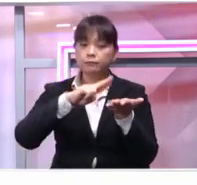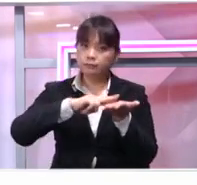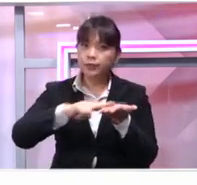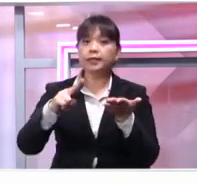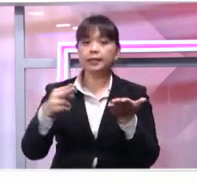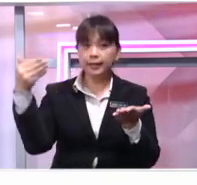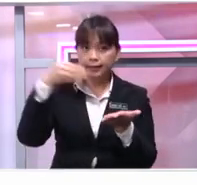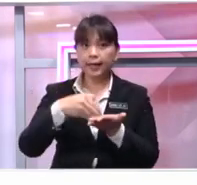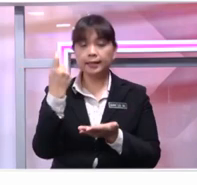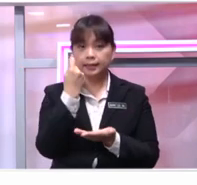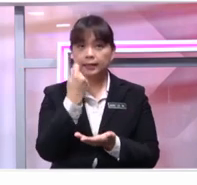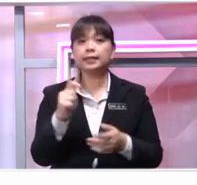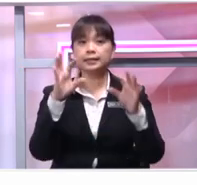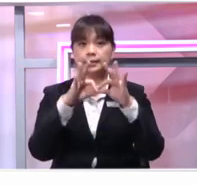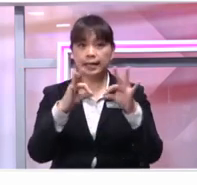sentence?